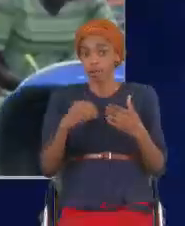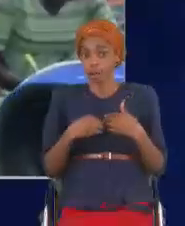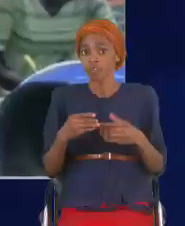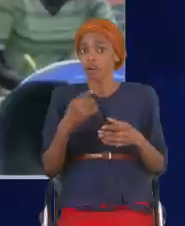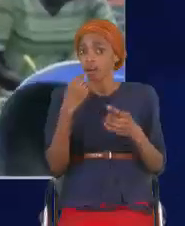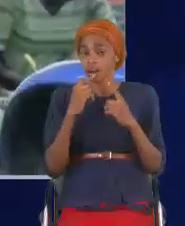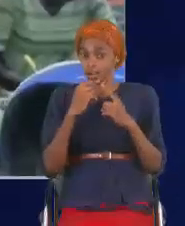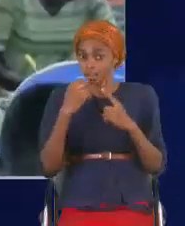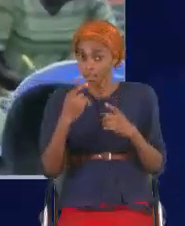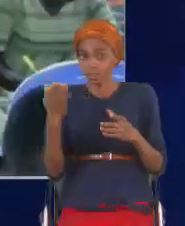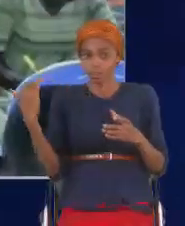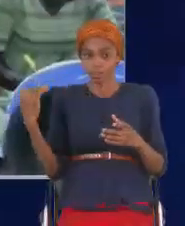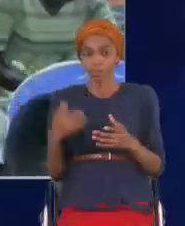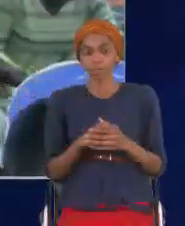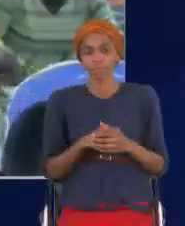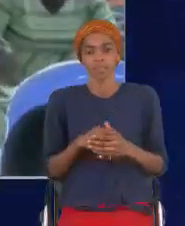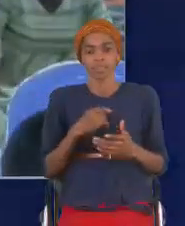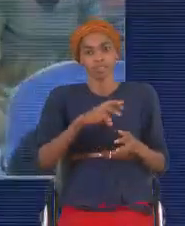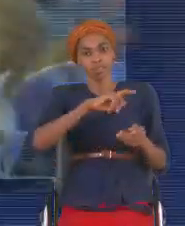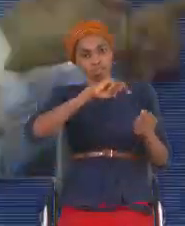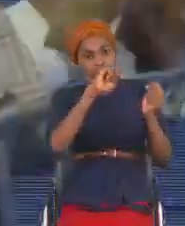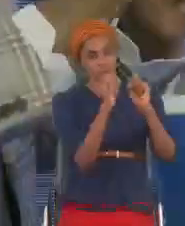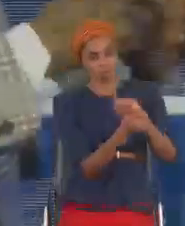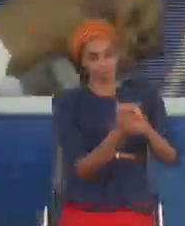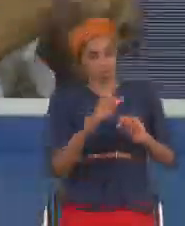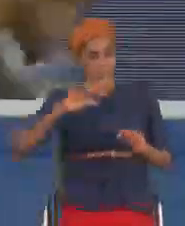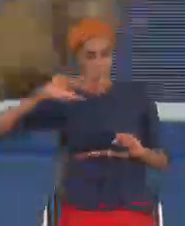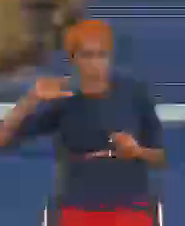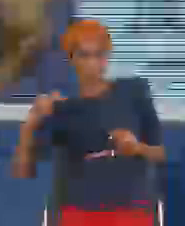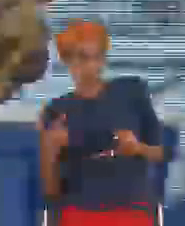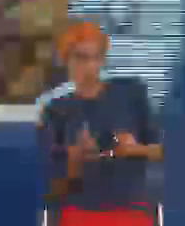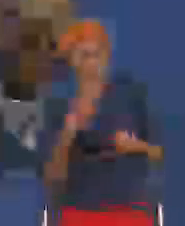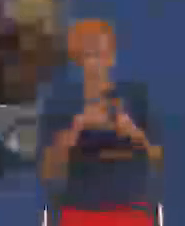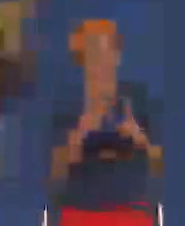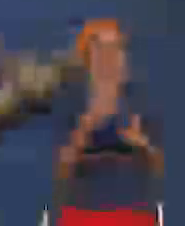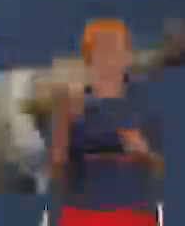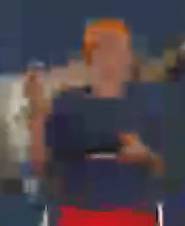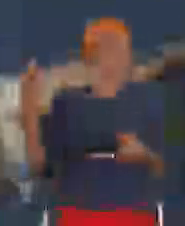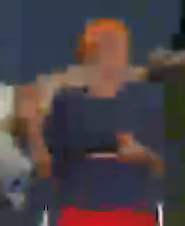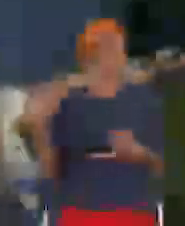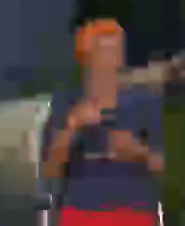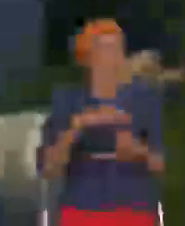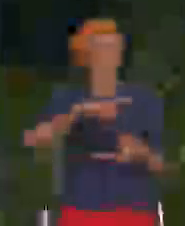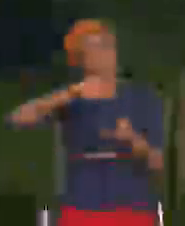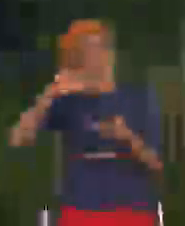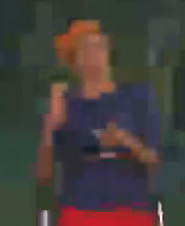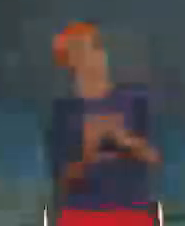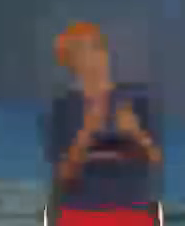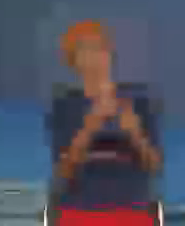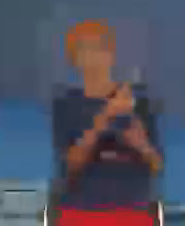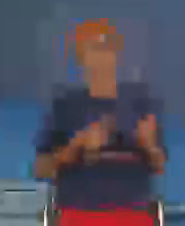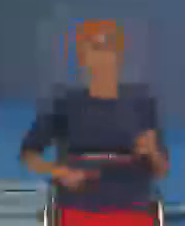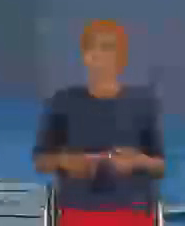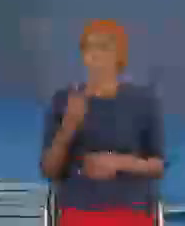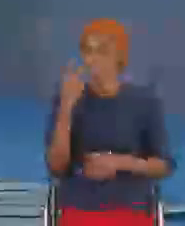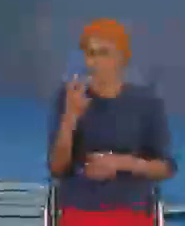we turn, and we turn from the past, and we turn unto the Lord, behold, he will